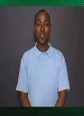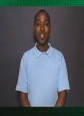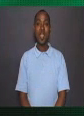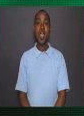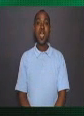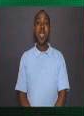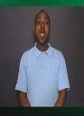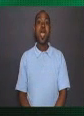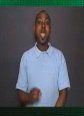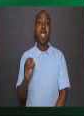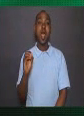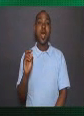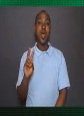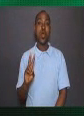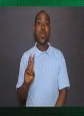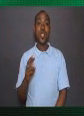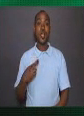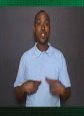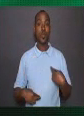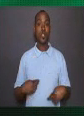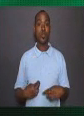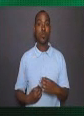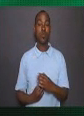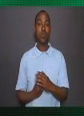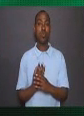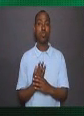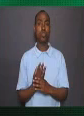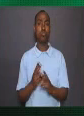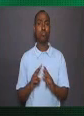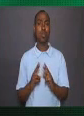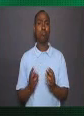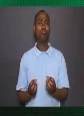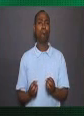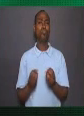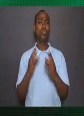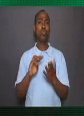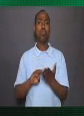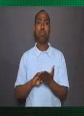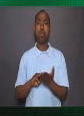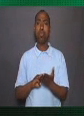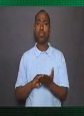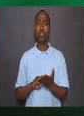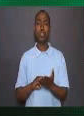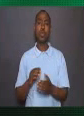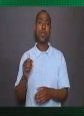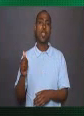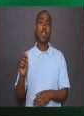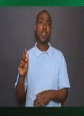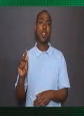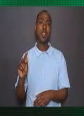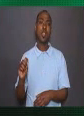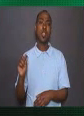Aerobic respiration produces many more molecules of